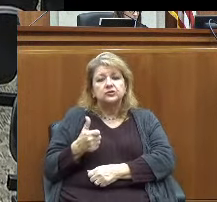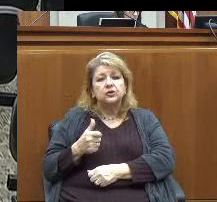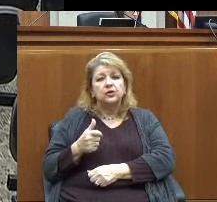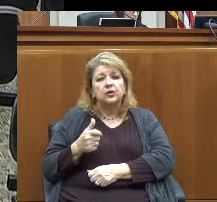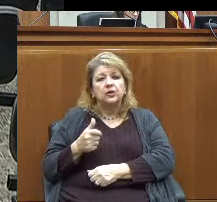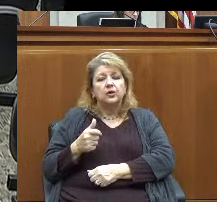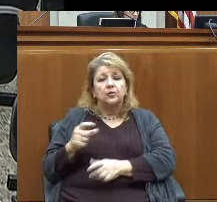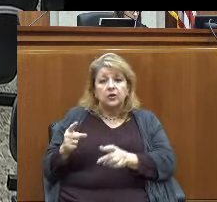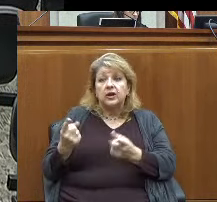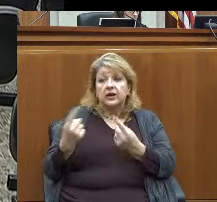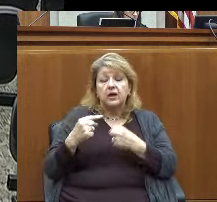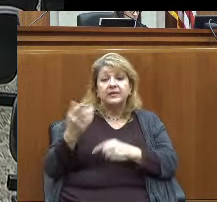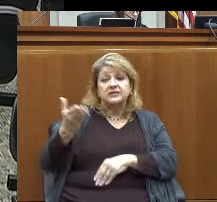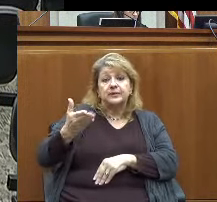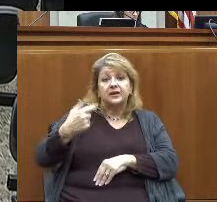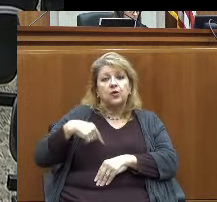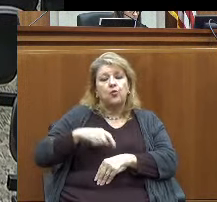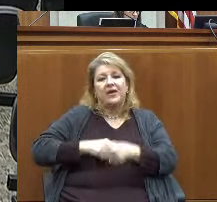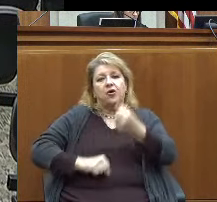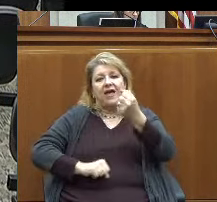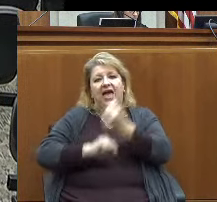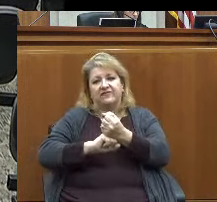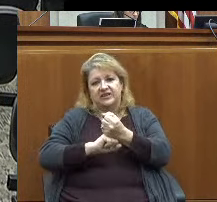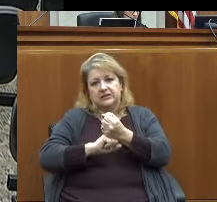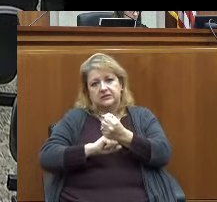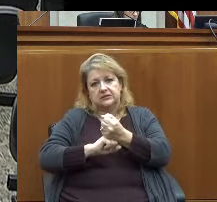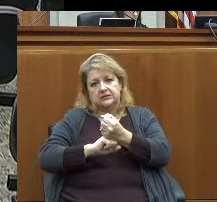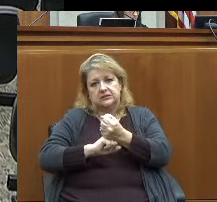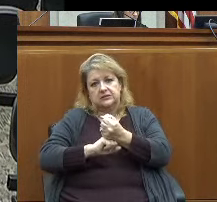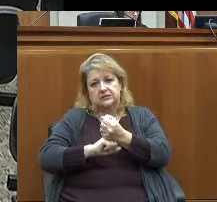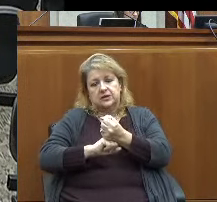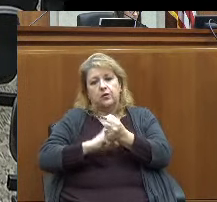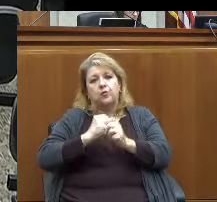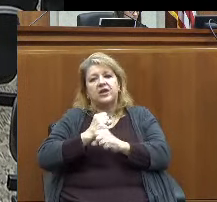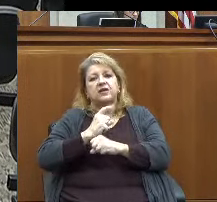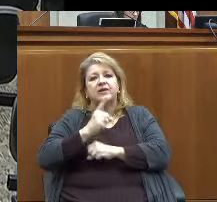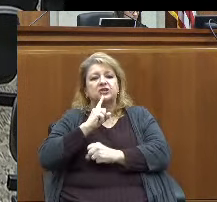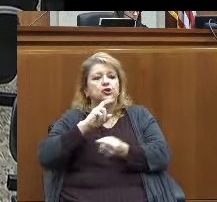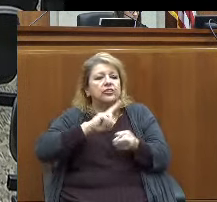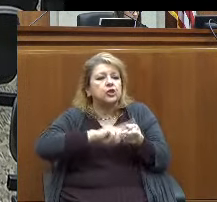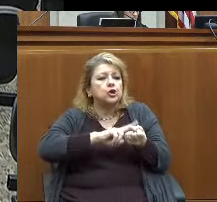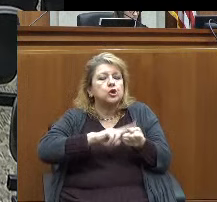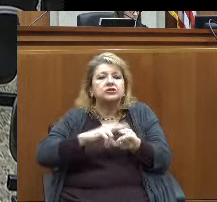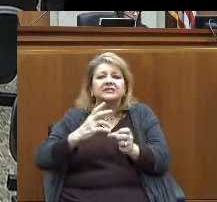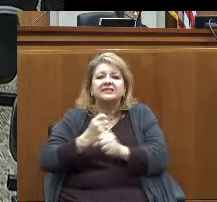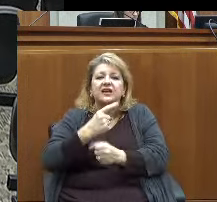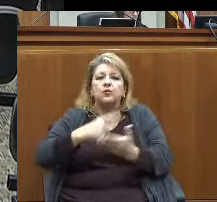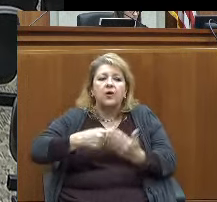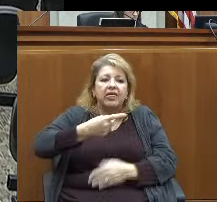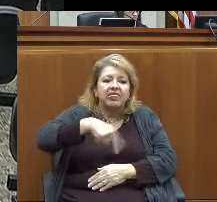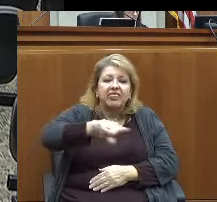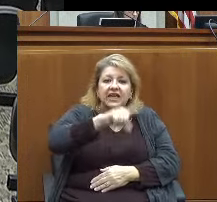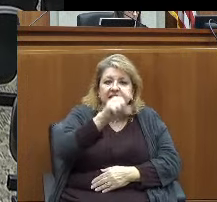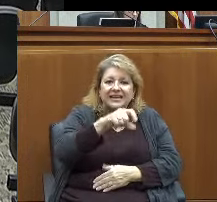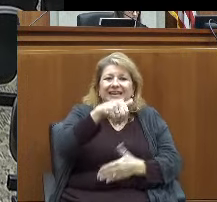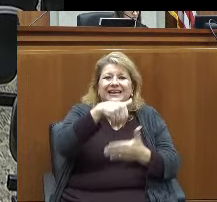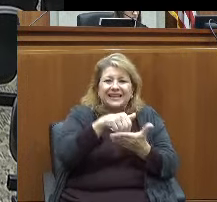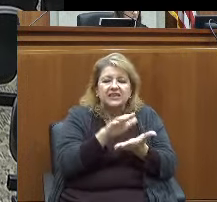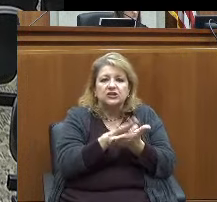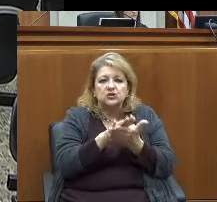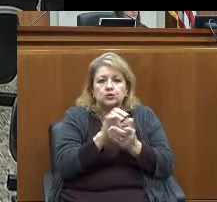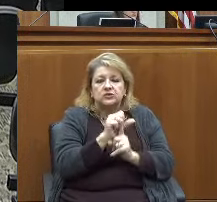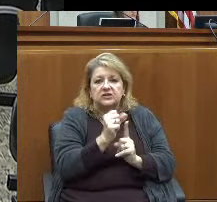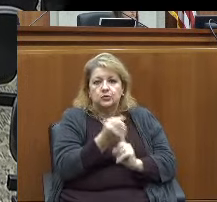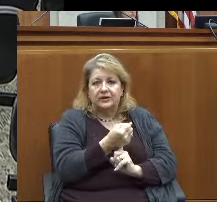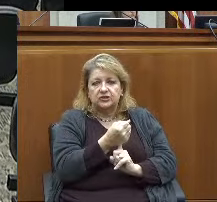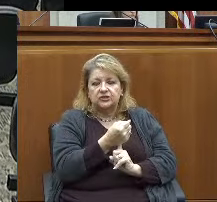will come up and speak, we are advocates. So we make sure that our nurses get what they need in our school setting,